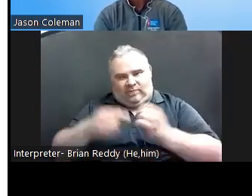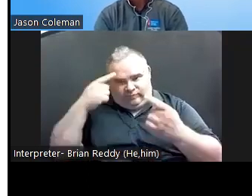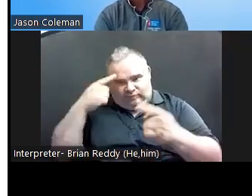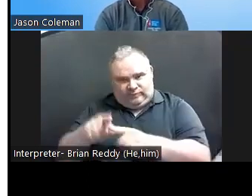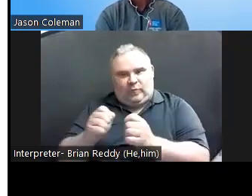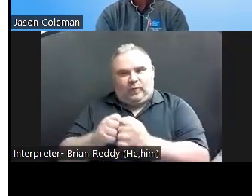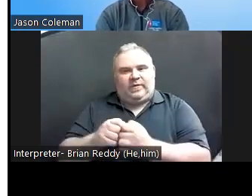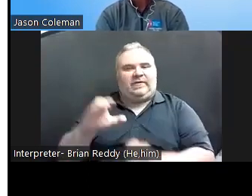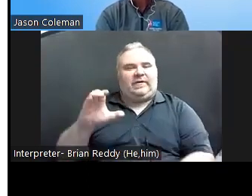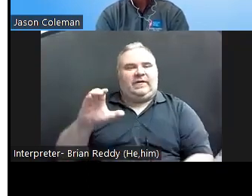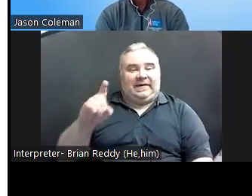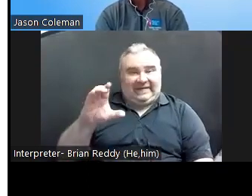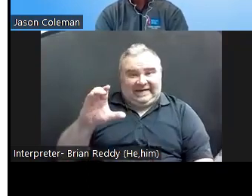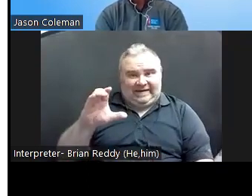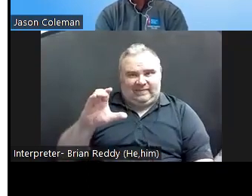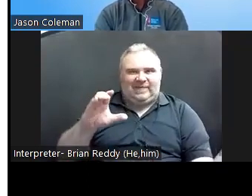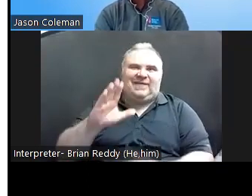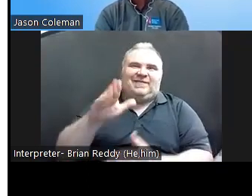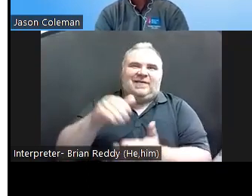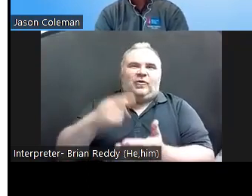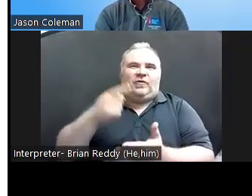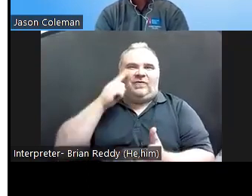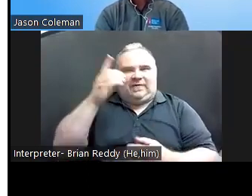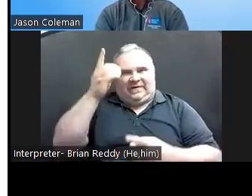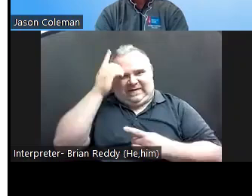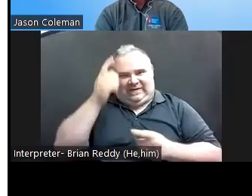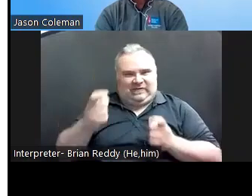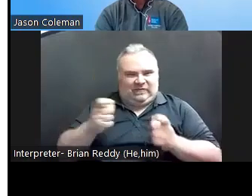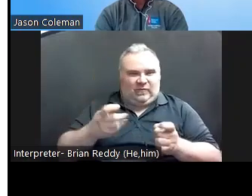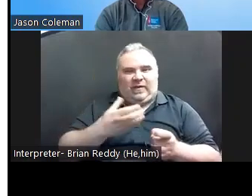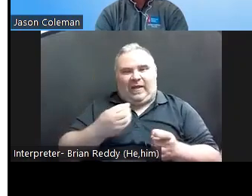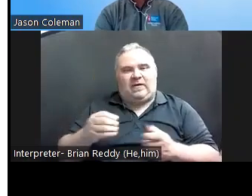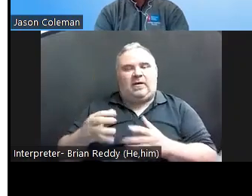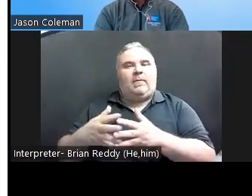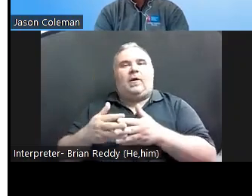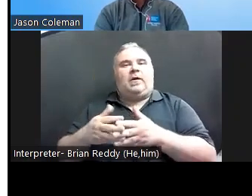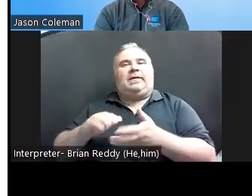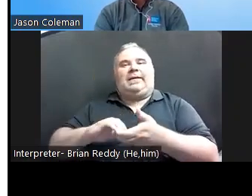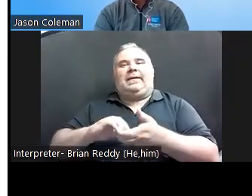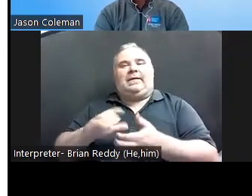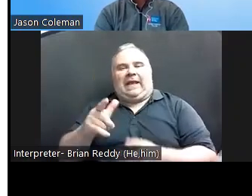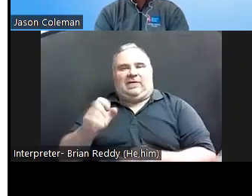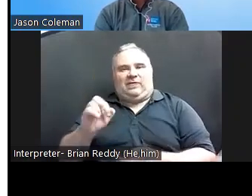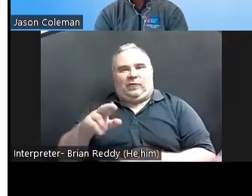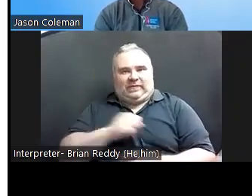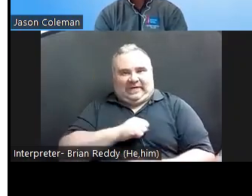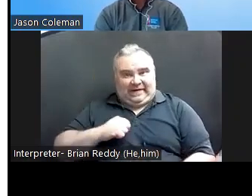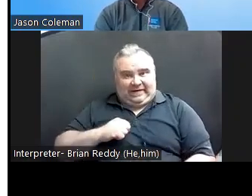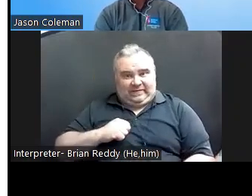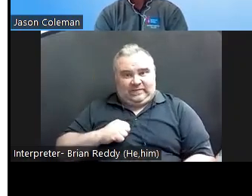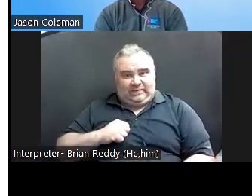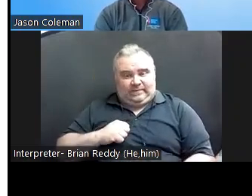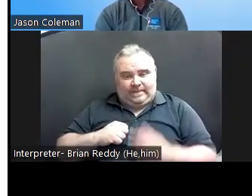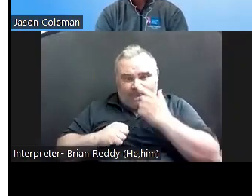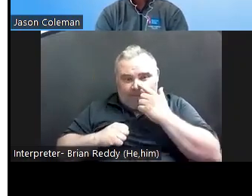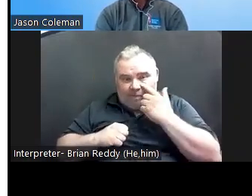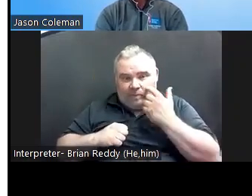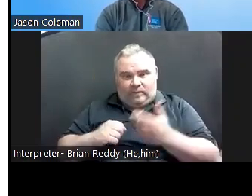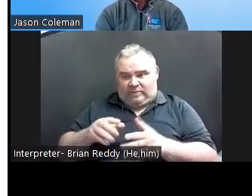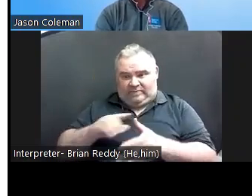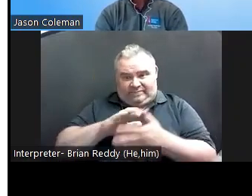for Disease Control and the American Cancer Society, which houses